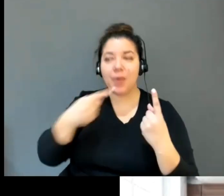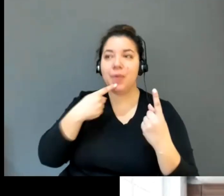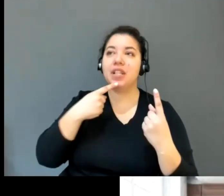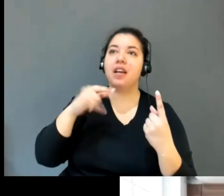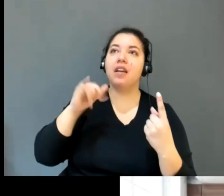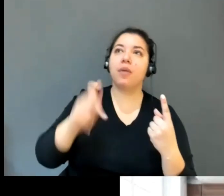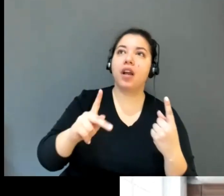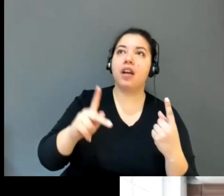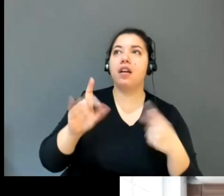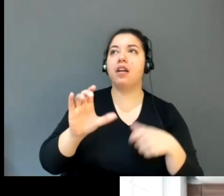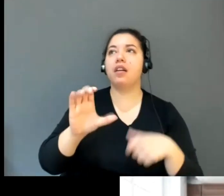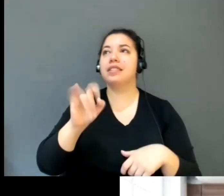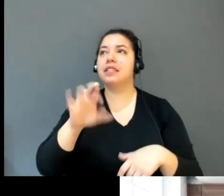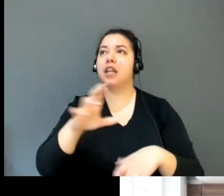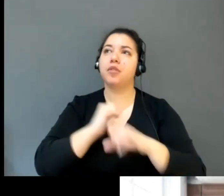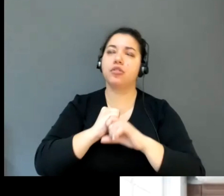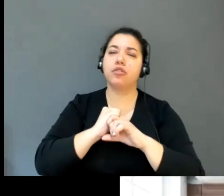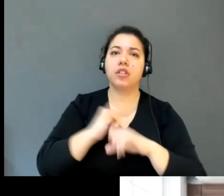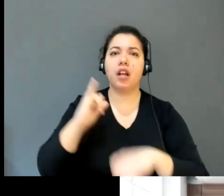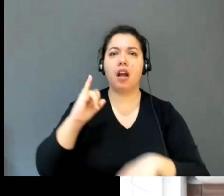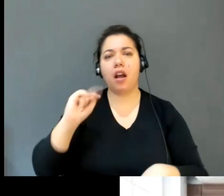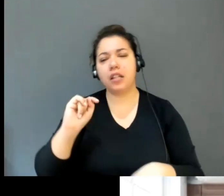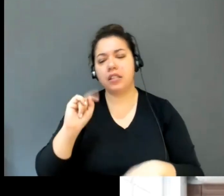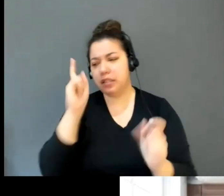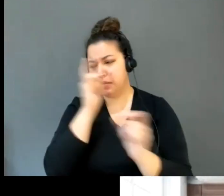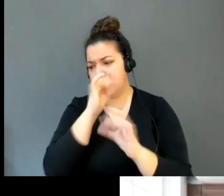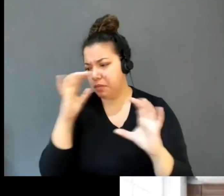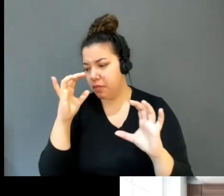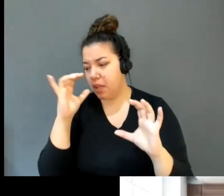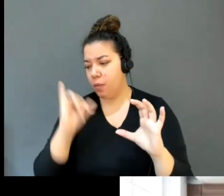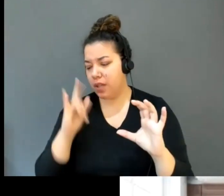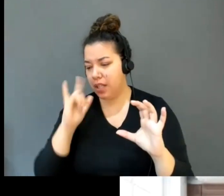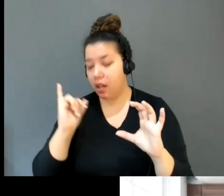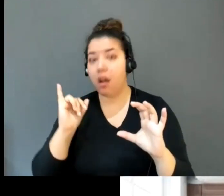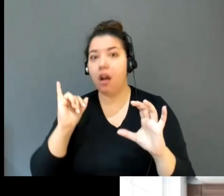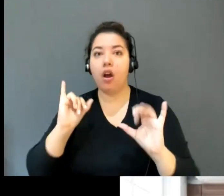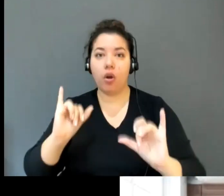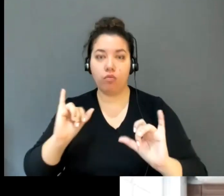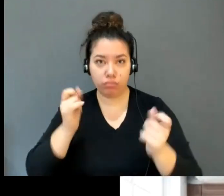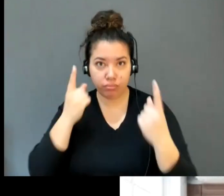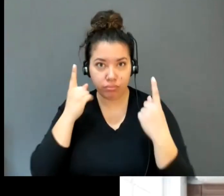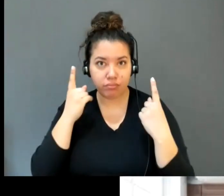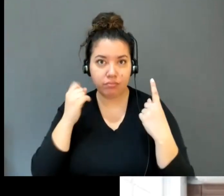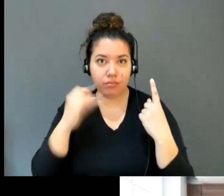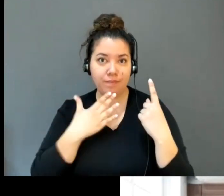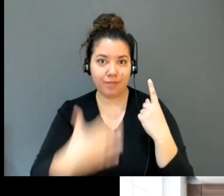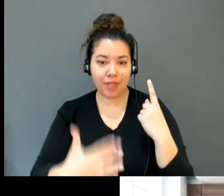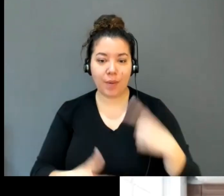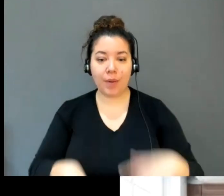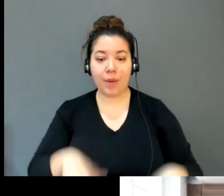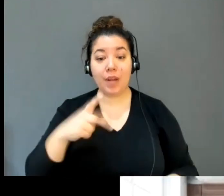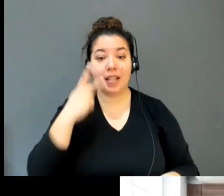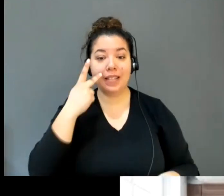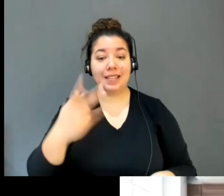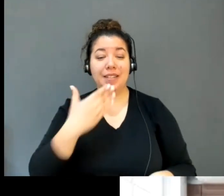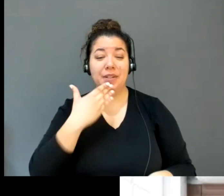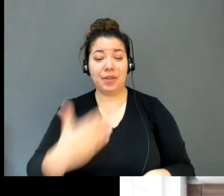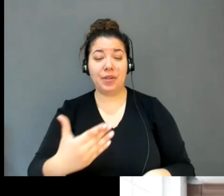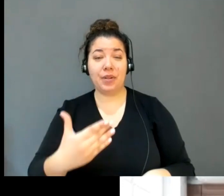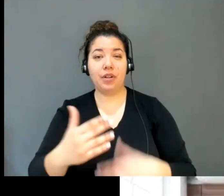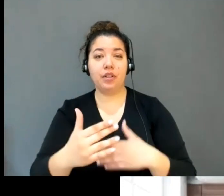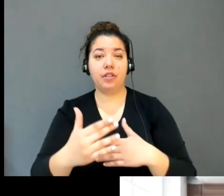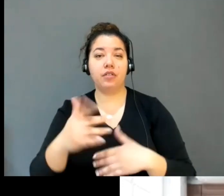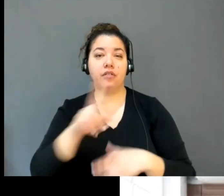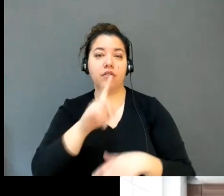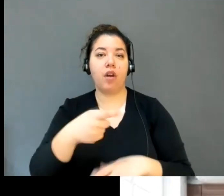what are you doing, right? Like, what does it the work actually feel like? That's great. We have a really good question here from Kennedy Duncan, Arabia Mountain